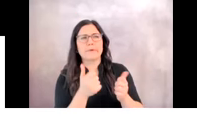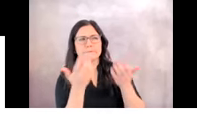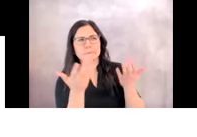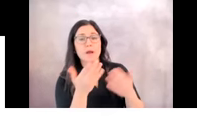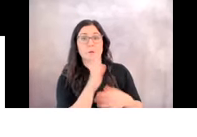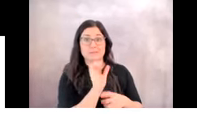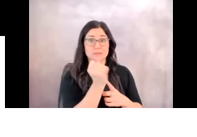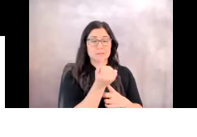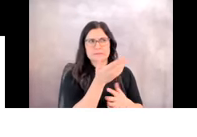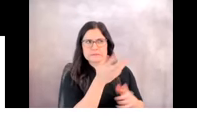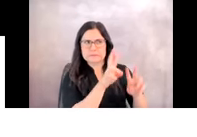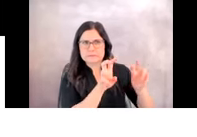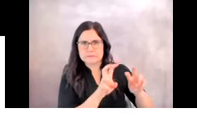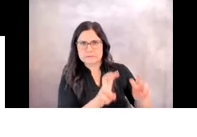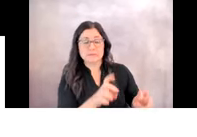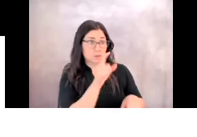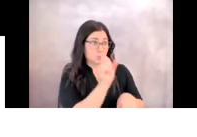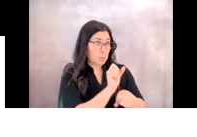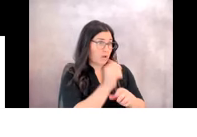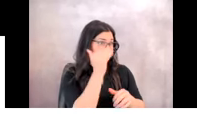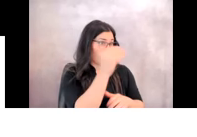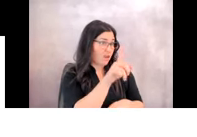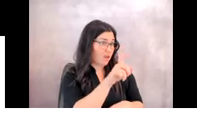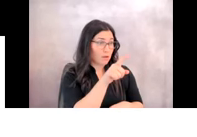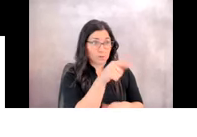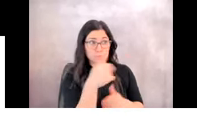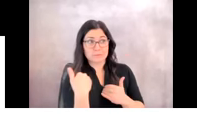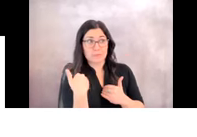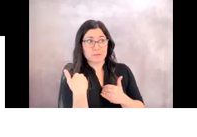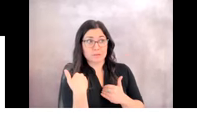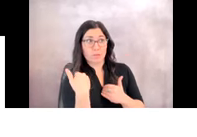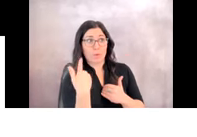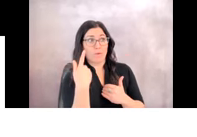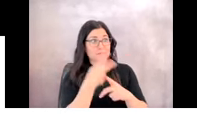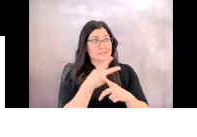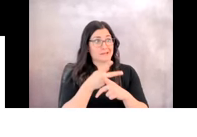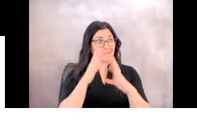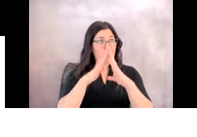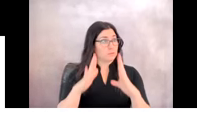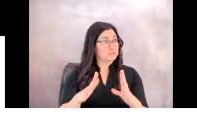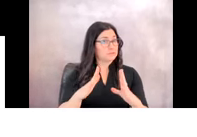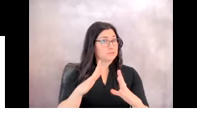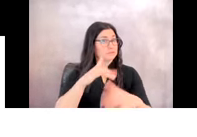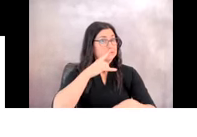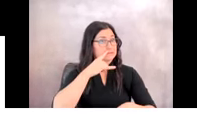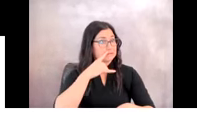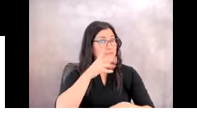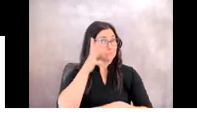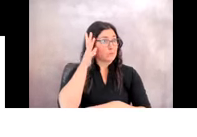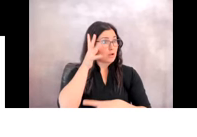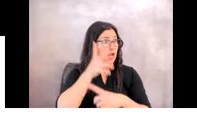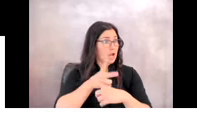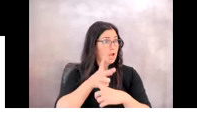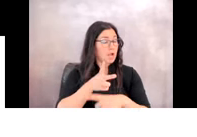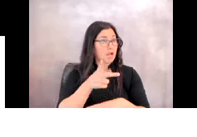they're in. How much do you work? Are you responsible for the household? Do you take care of parents? Do you take care of